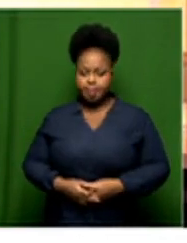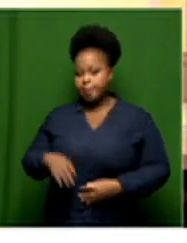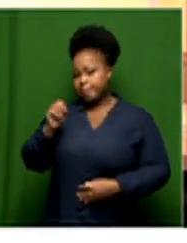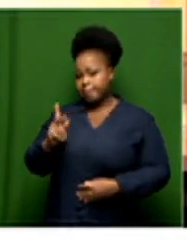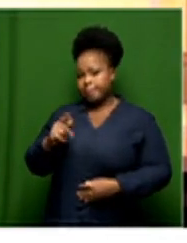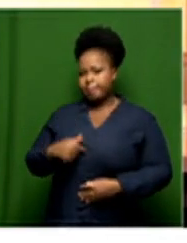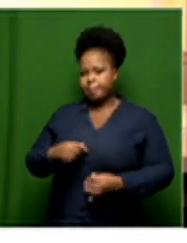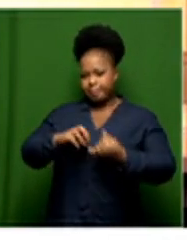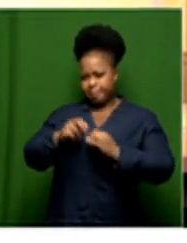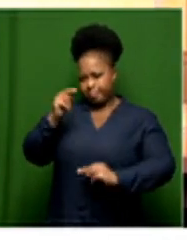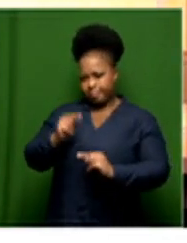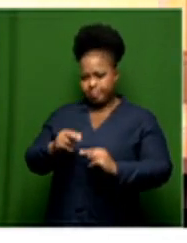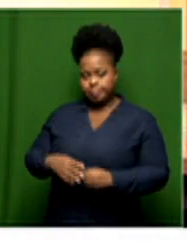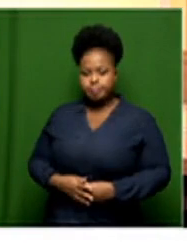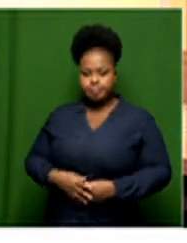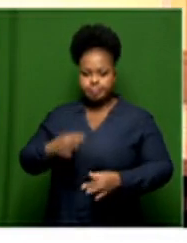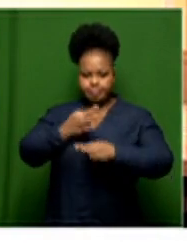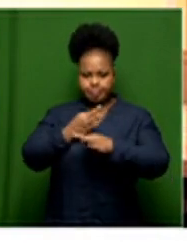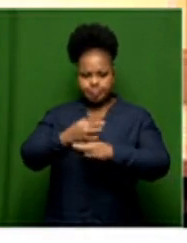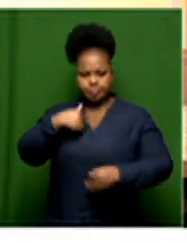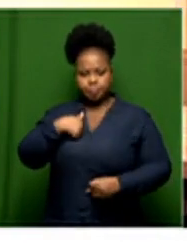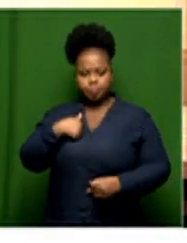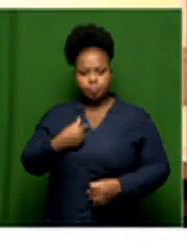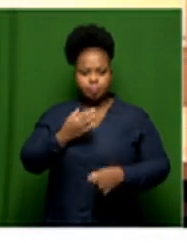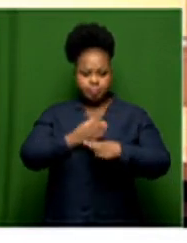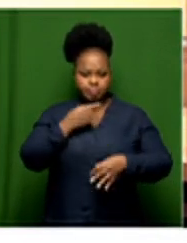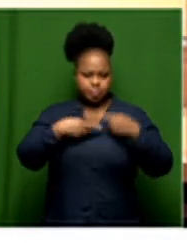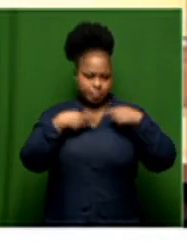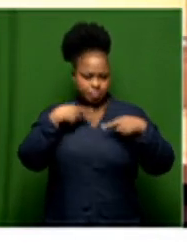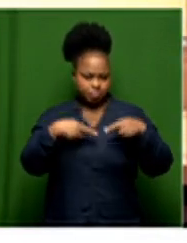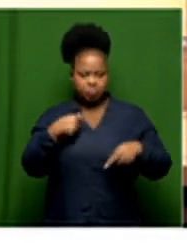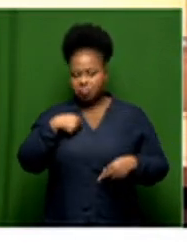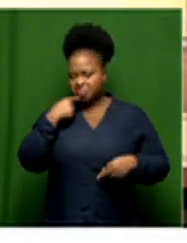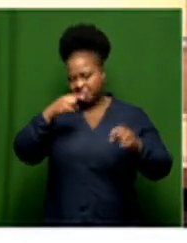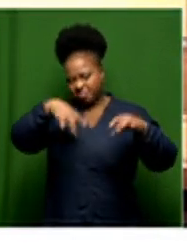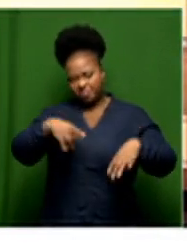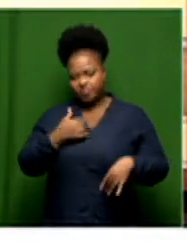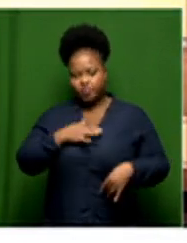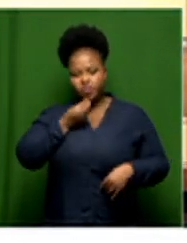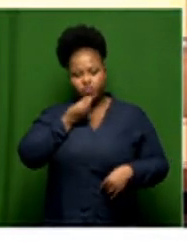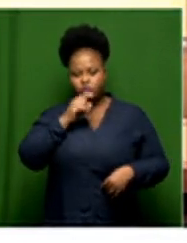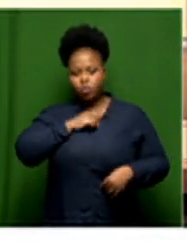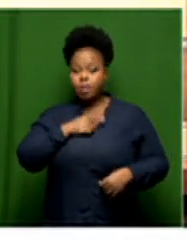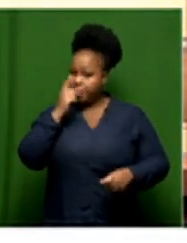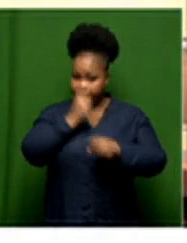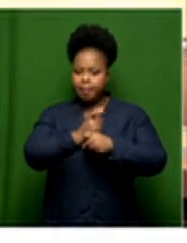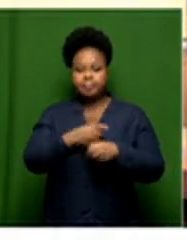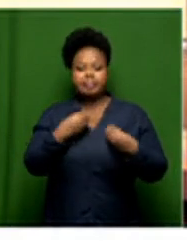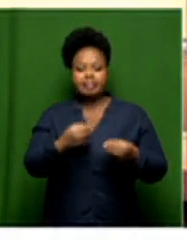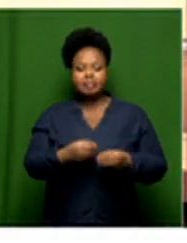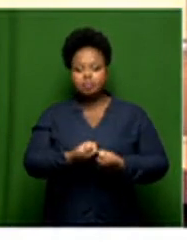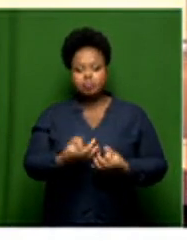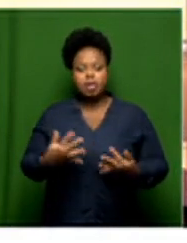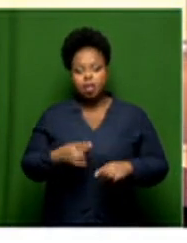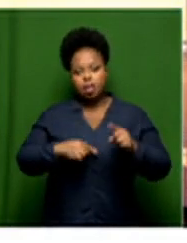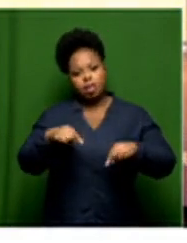Okay, so I'll try and make it as brief as possible. My dad was a restaurateur, and I had always sworn that I wouldn't get involved in the food business because it is a tough business with a lot